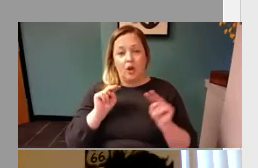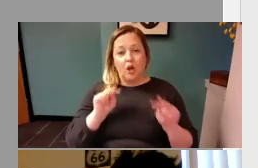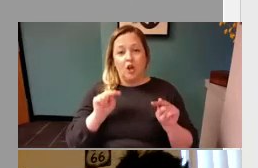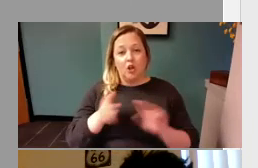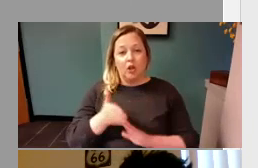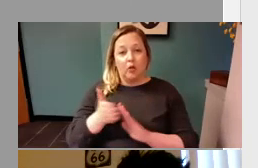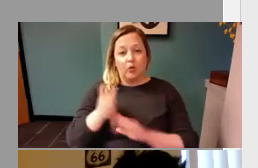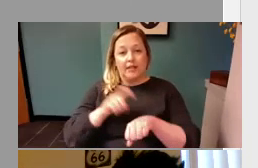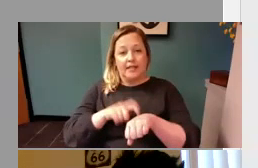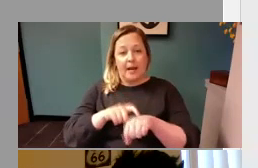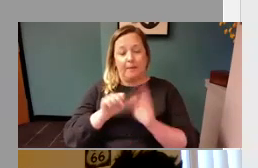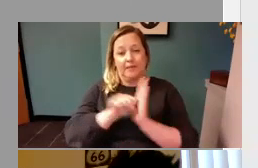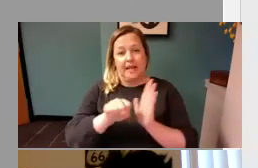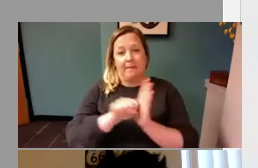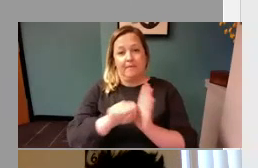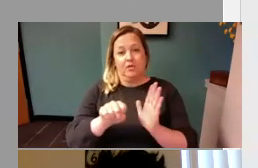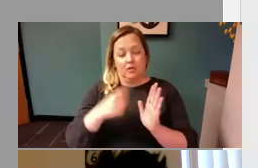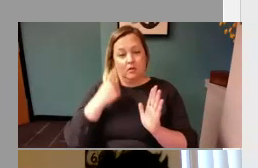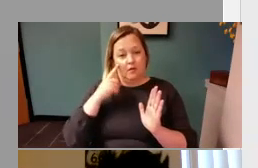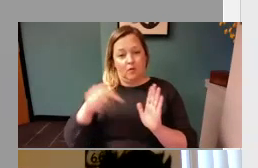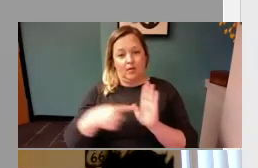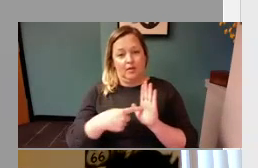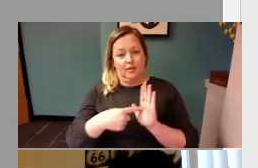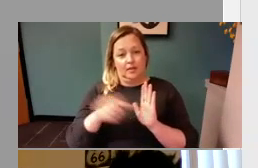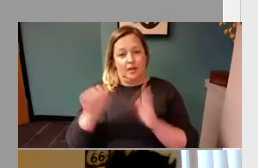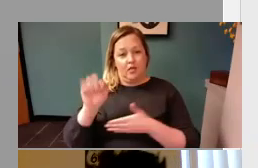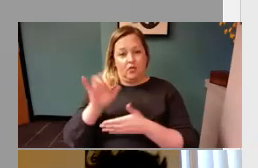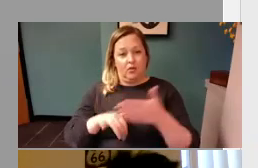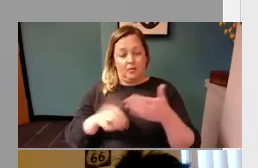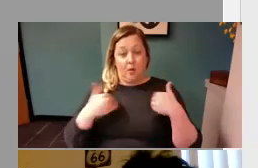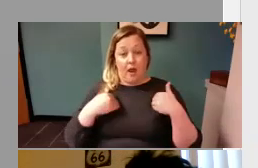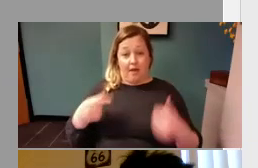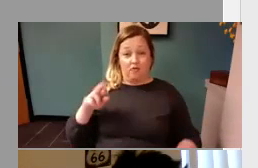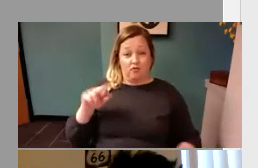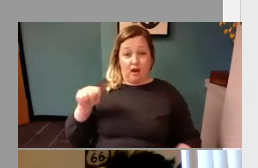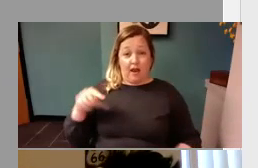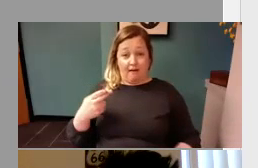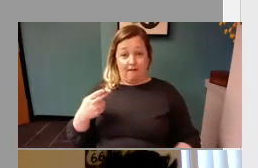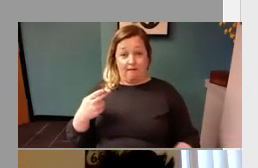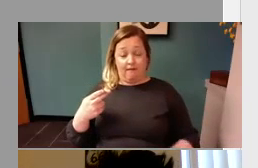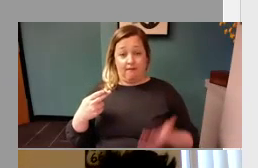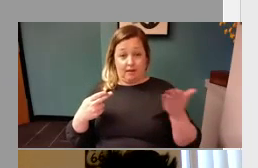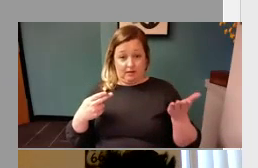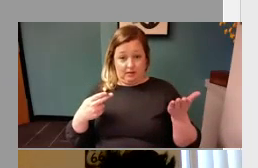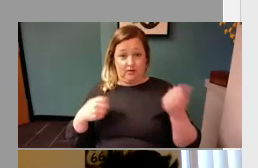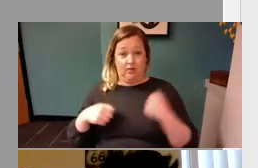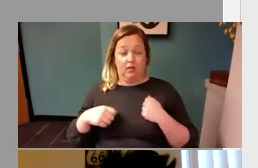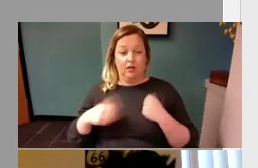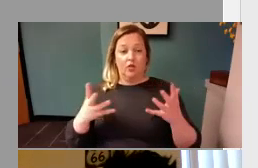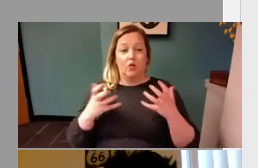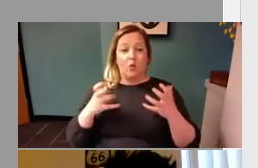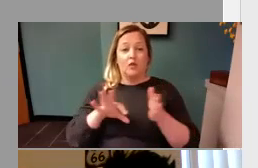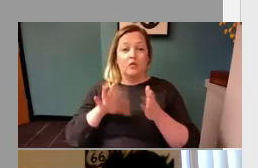particular algorithm. So let's say that we have this sort of graph here, and we want to find out the minimum spanning tree of this